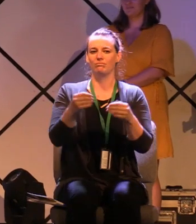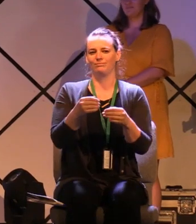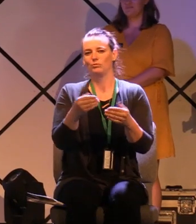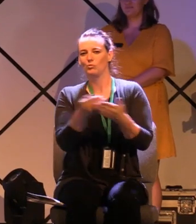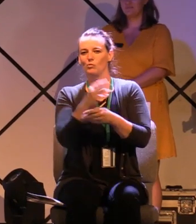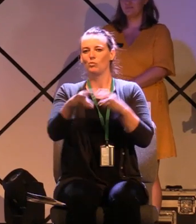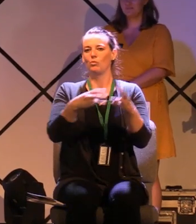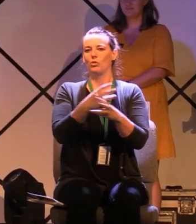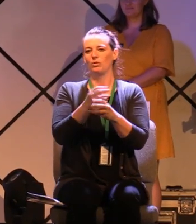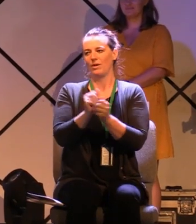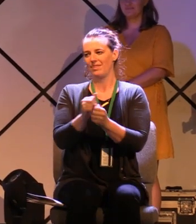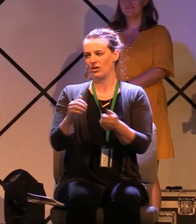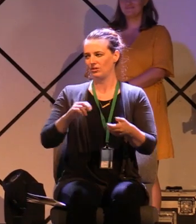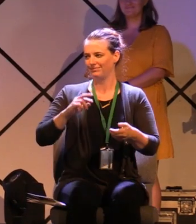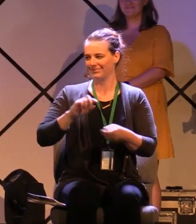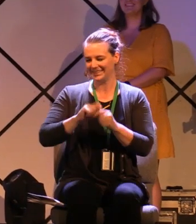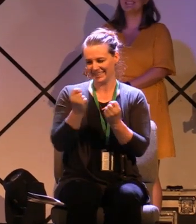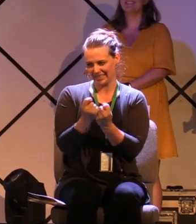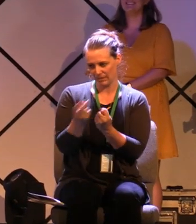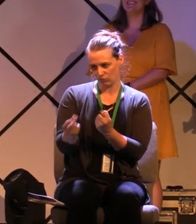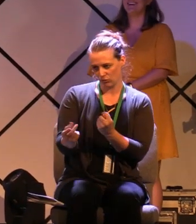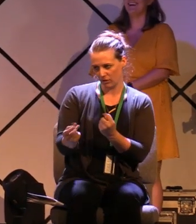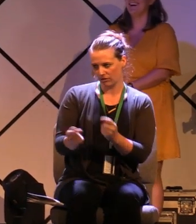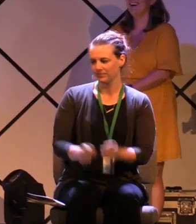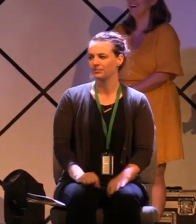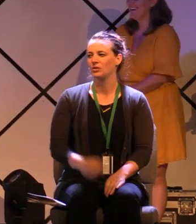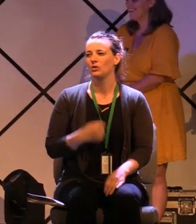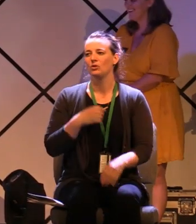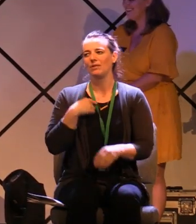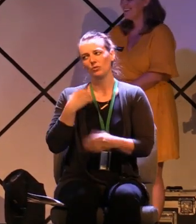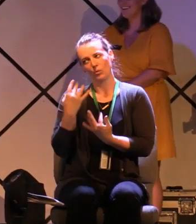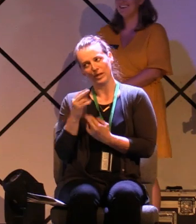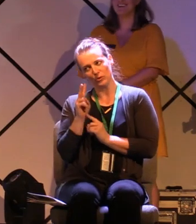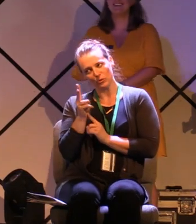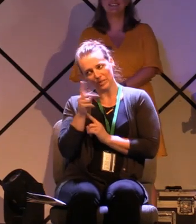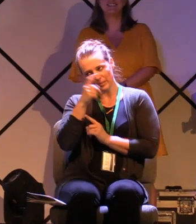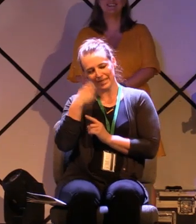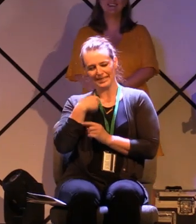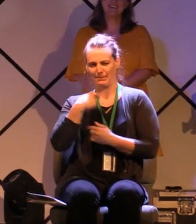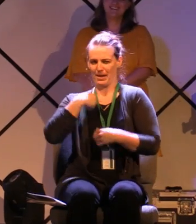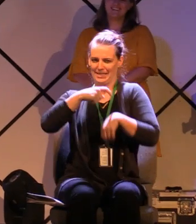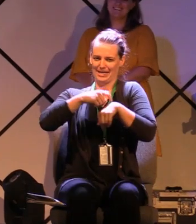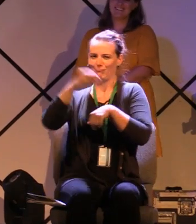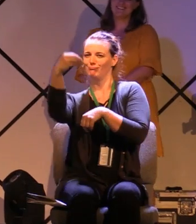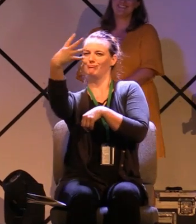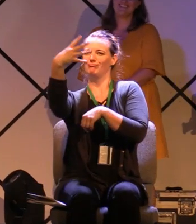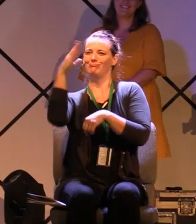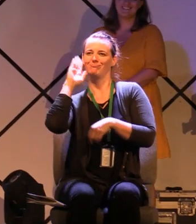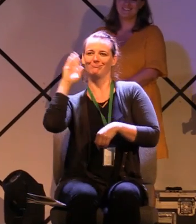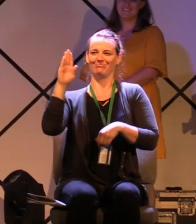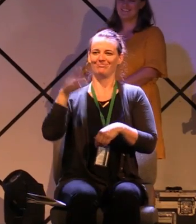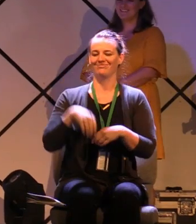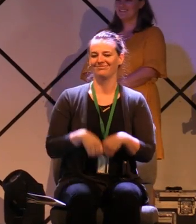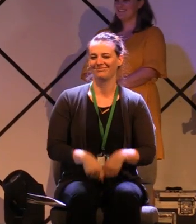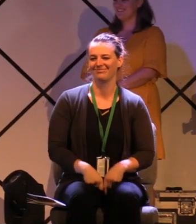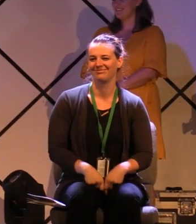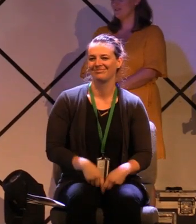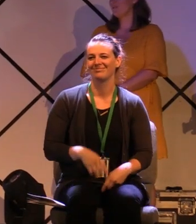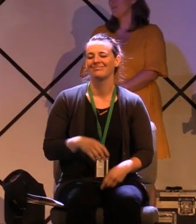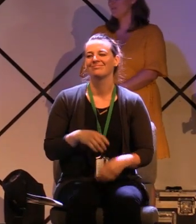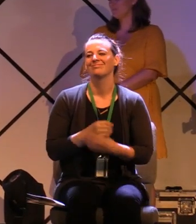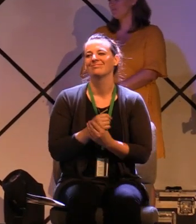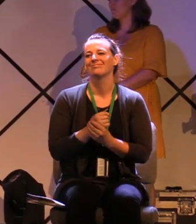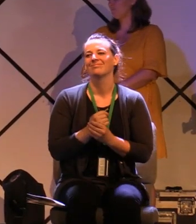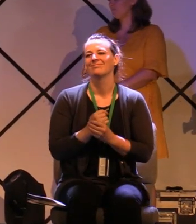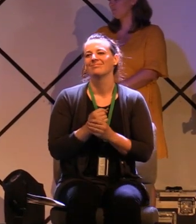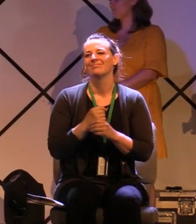I was promised a microphone and a spotlight, so they're gonna have to wait 2 more minutes. Starting from handlers who are nervous to tell a roll